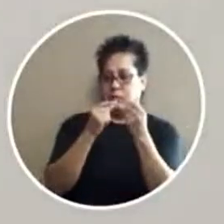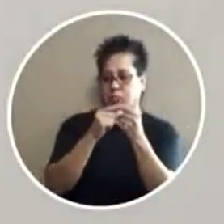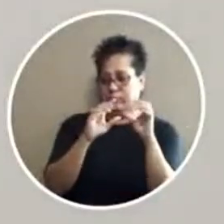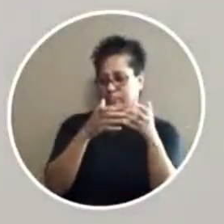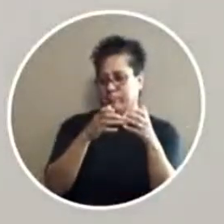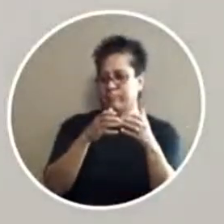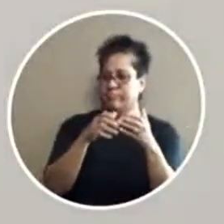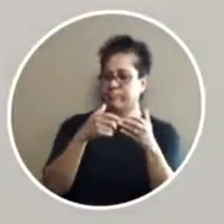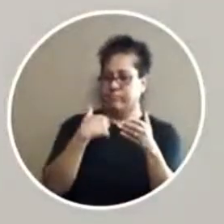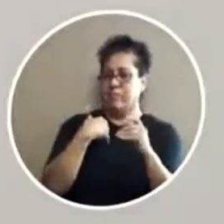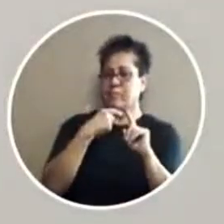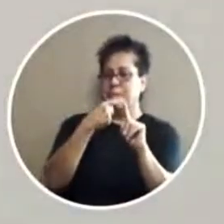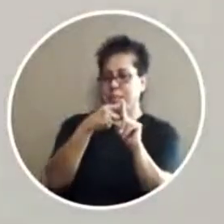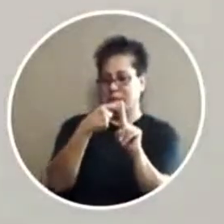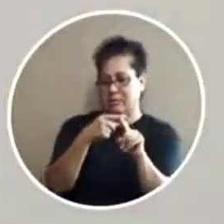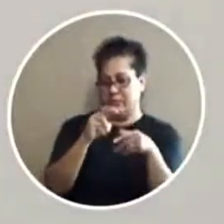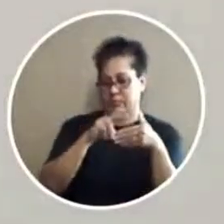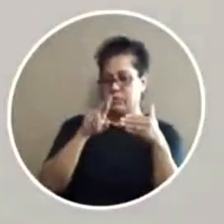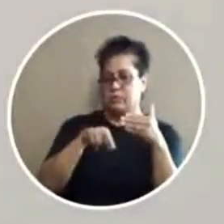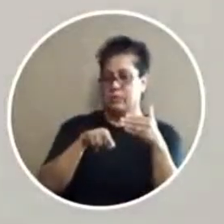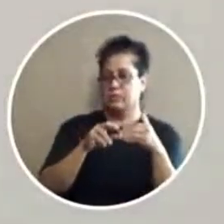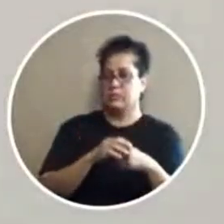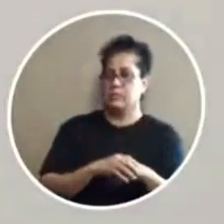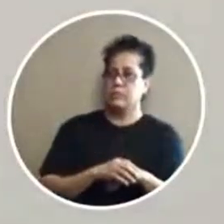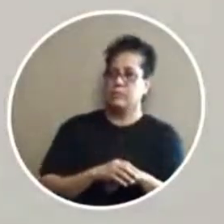saliendo positivas.